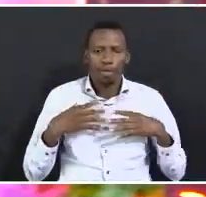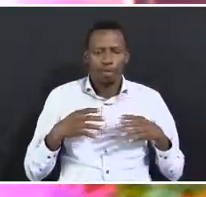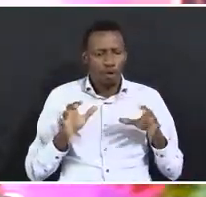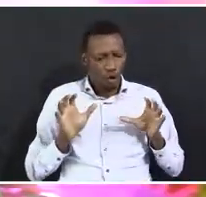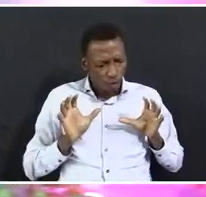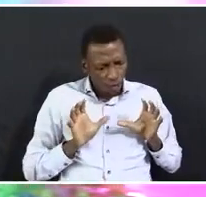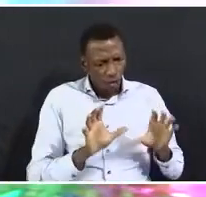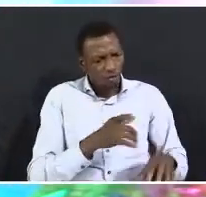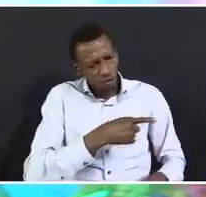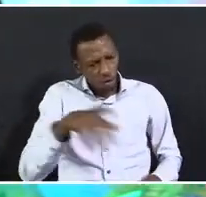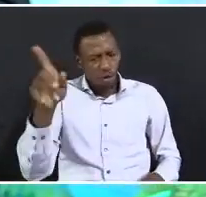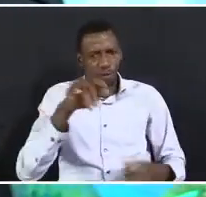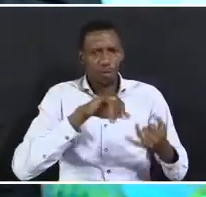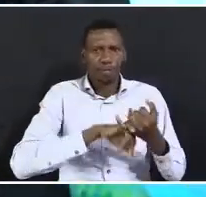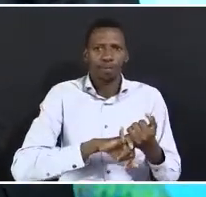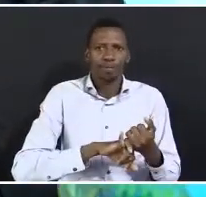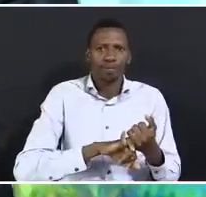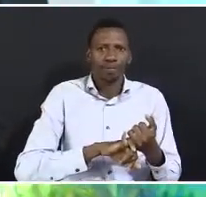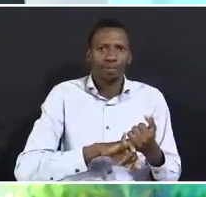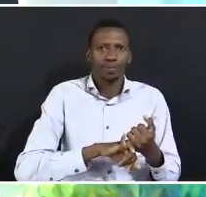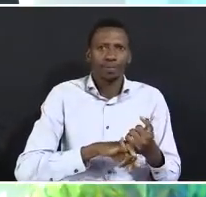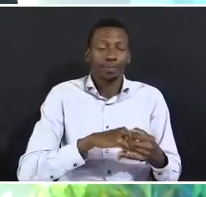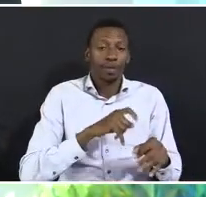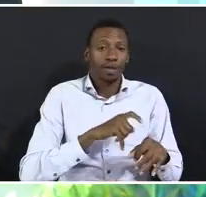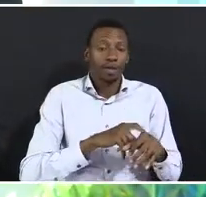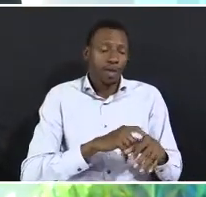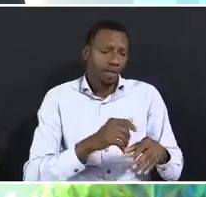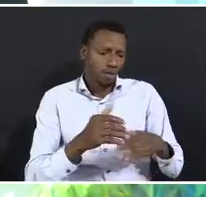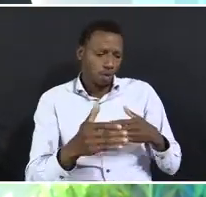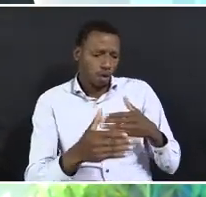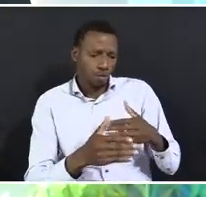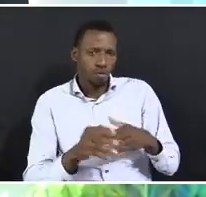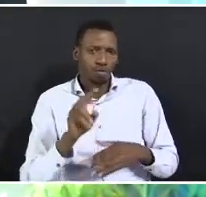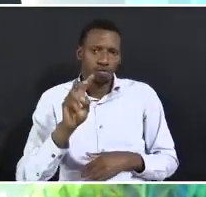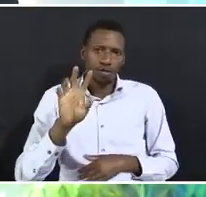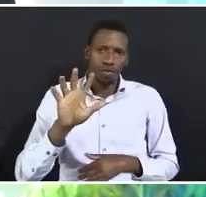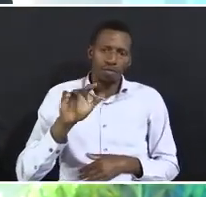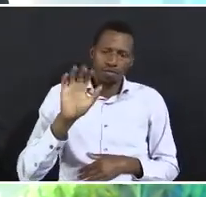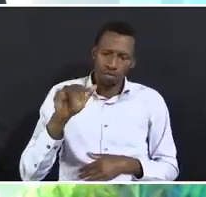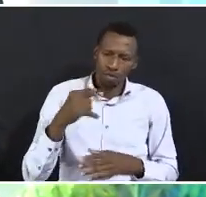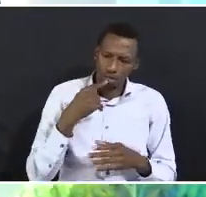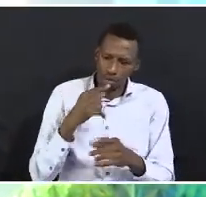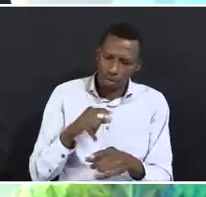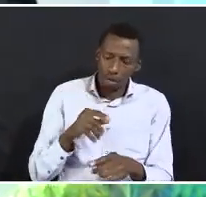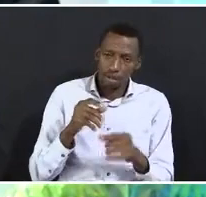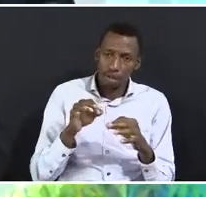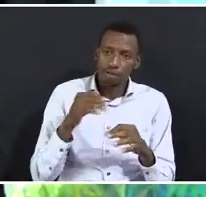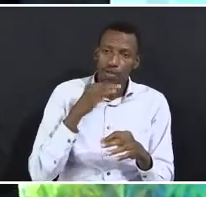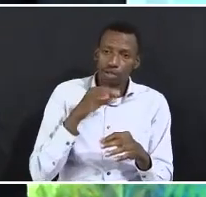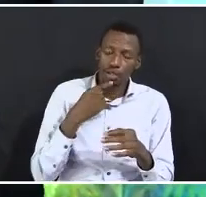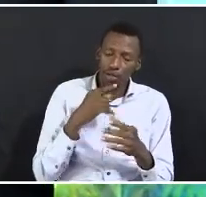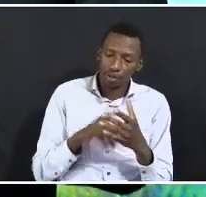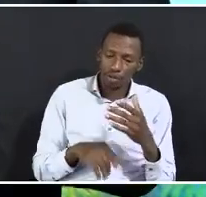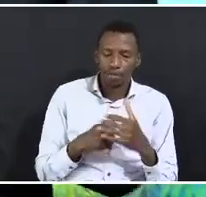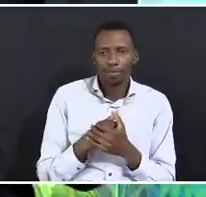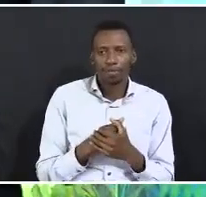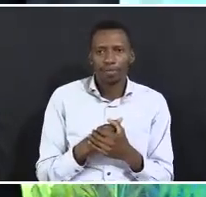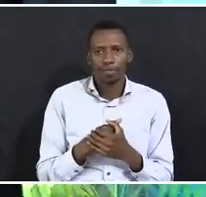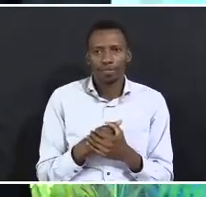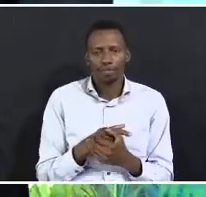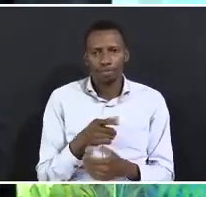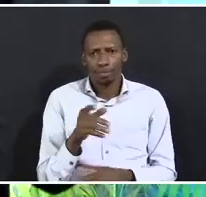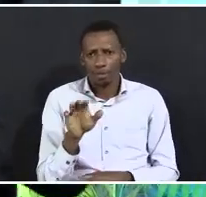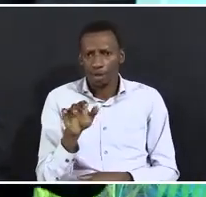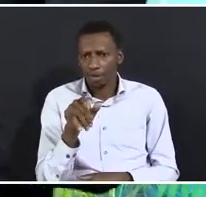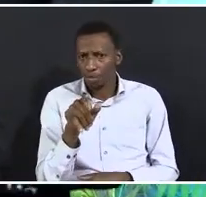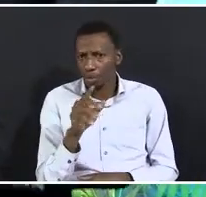push people to get married. When they are approaching 35, You call them. If your son, you say, are you